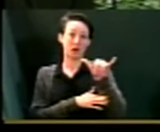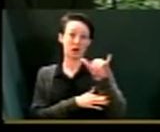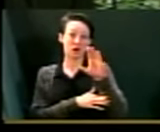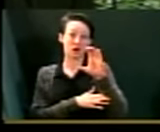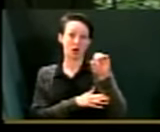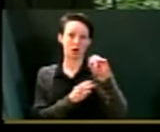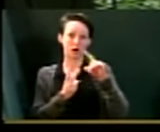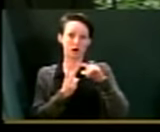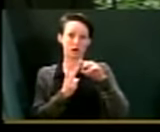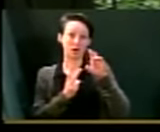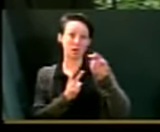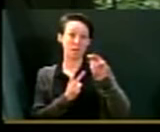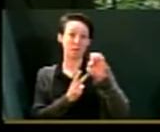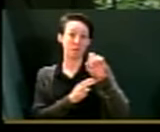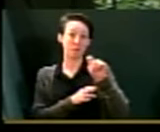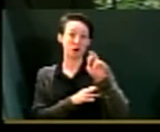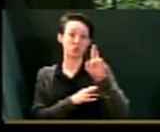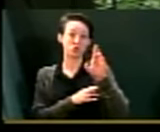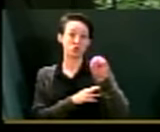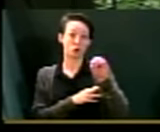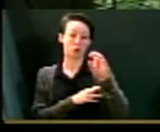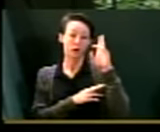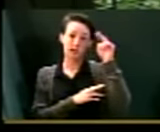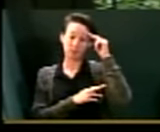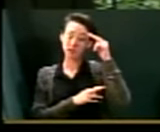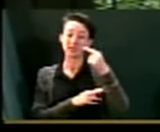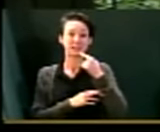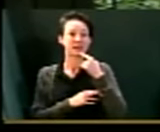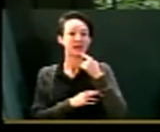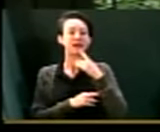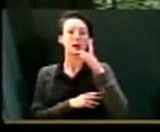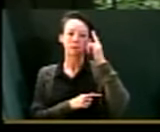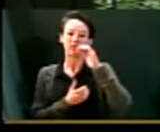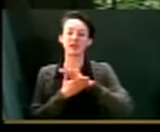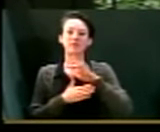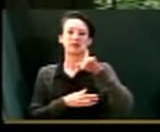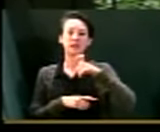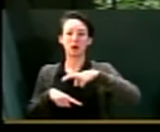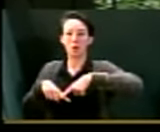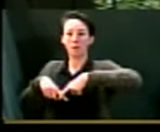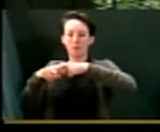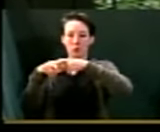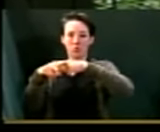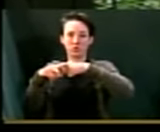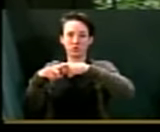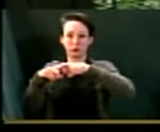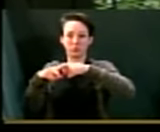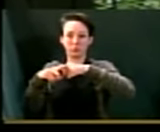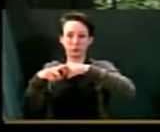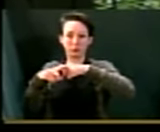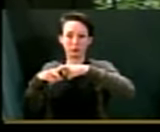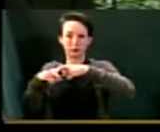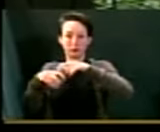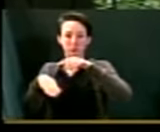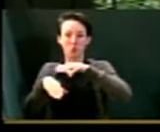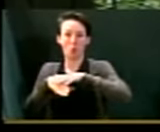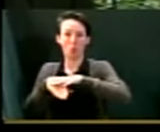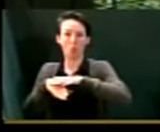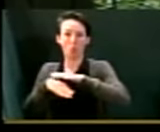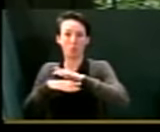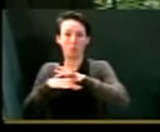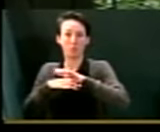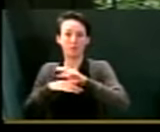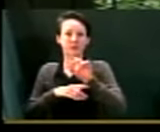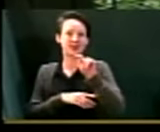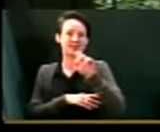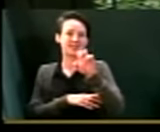Nashville to say that they believed that a pause needed to be placed on the